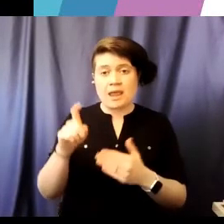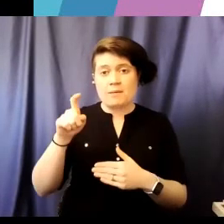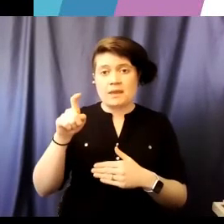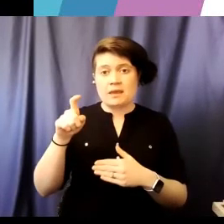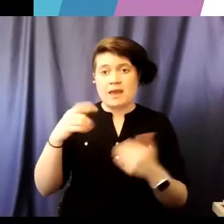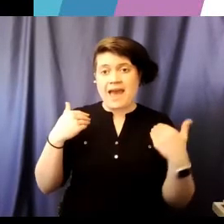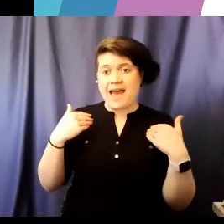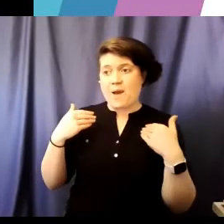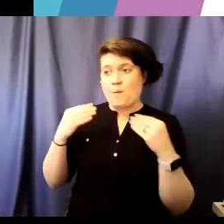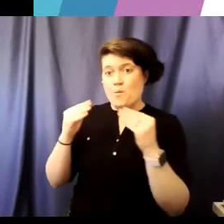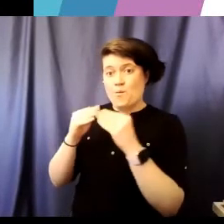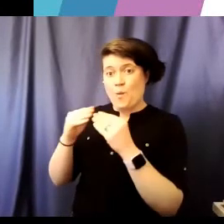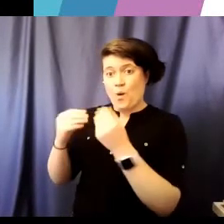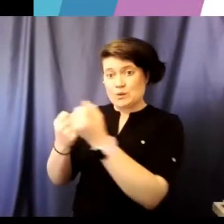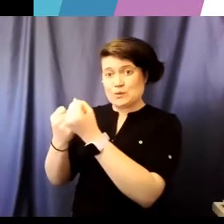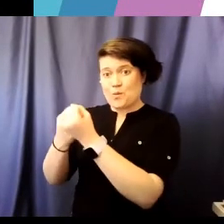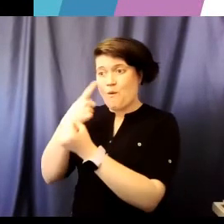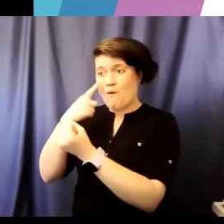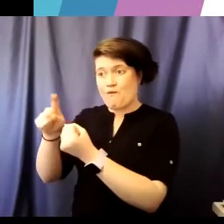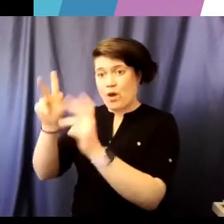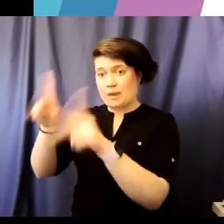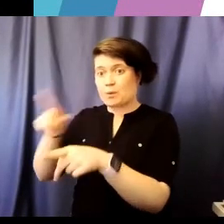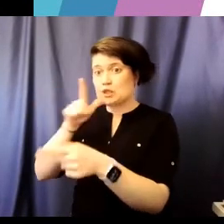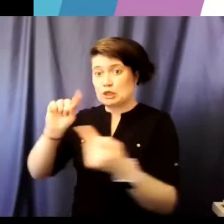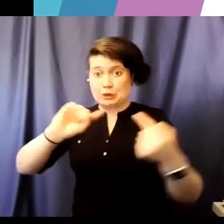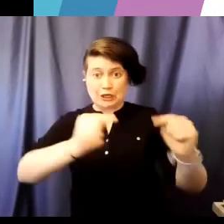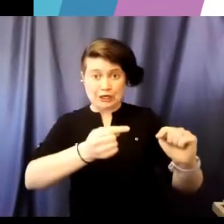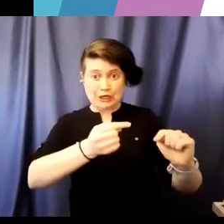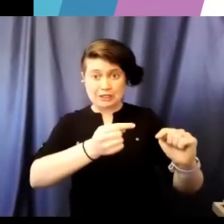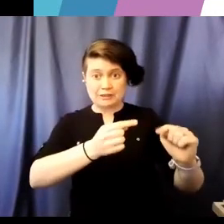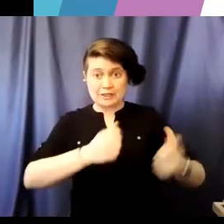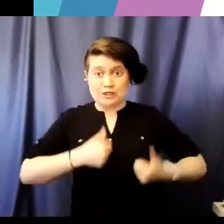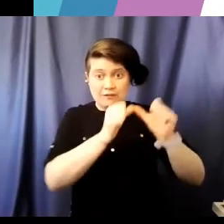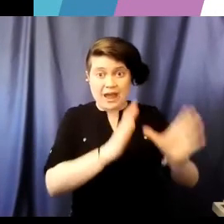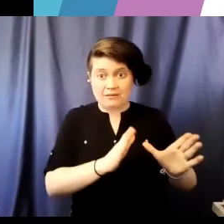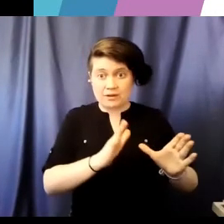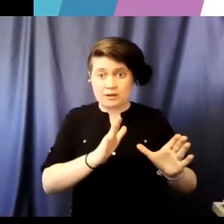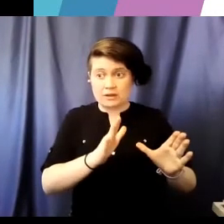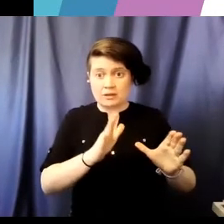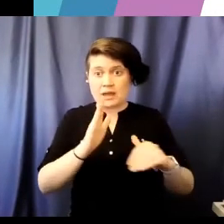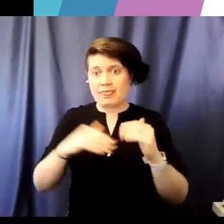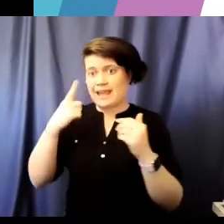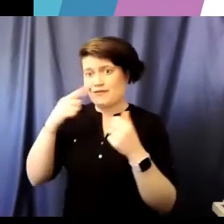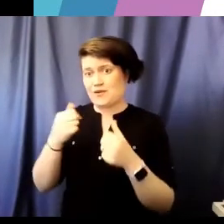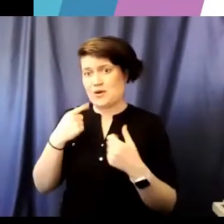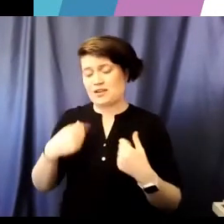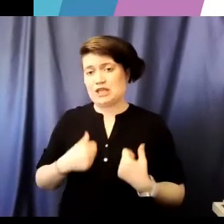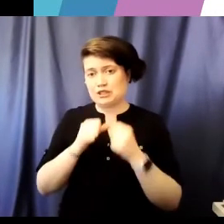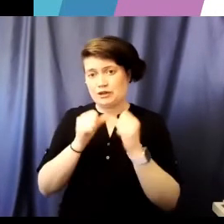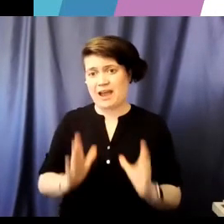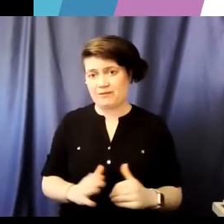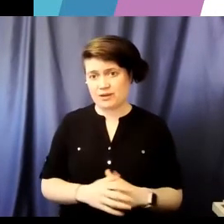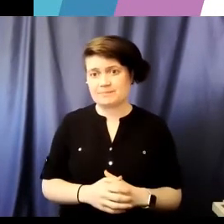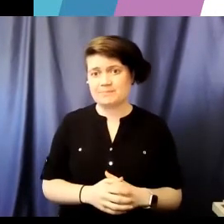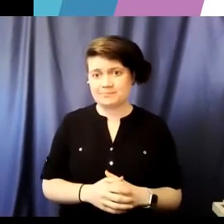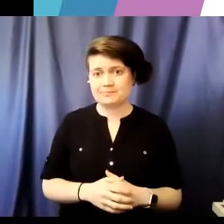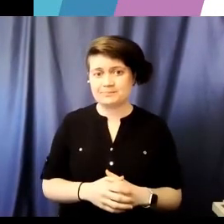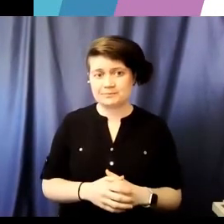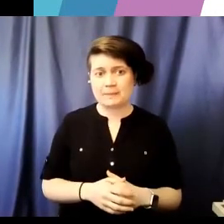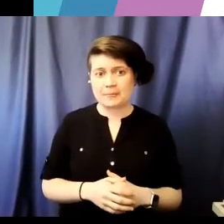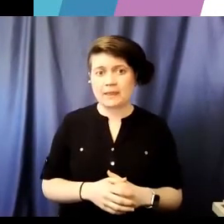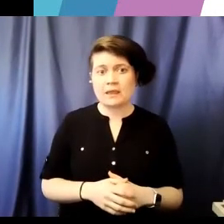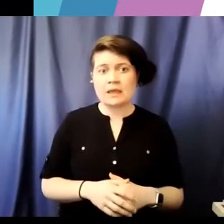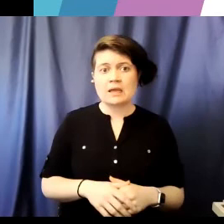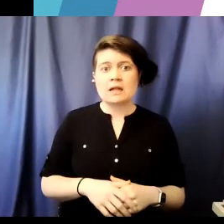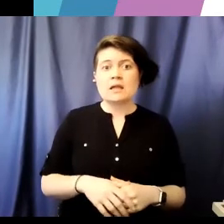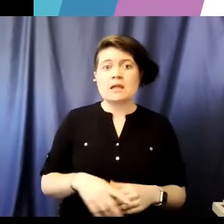the survivor participant than for the participant themselves. By attending the support group, the participant could be further accused